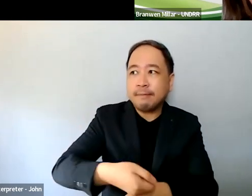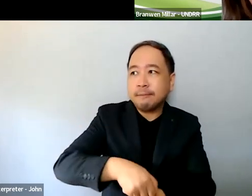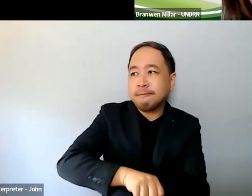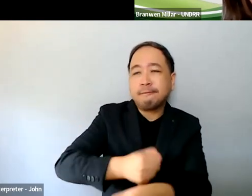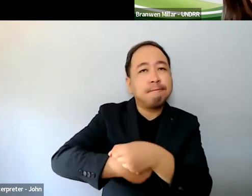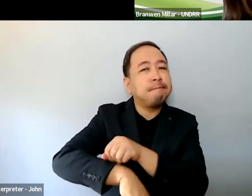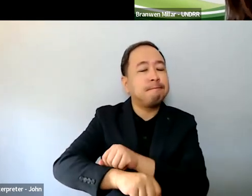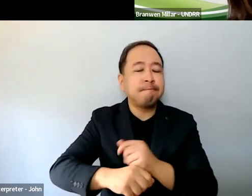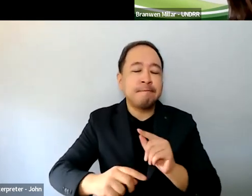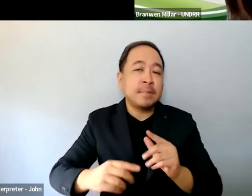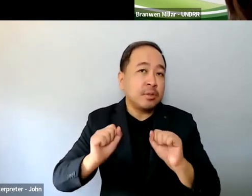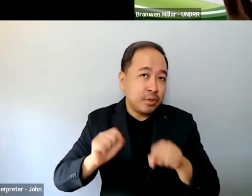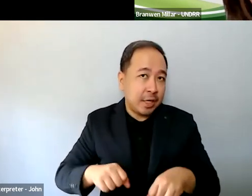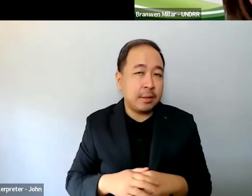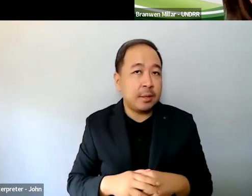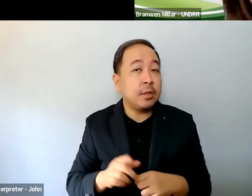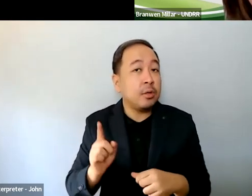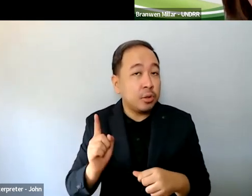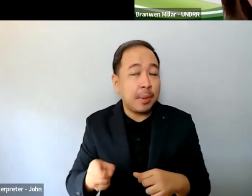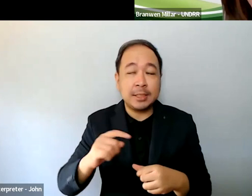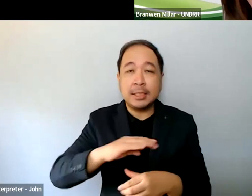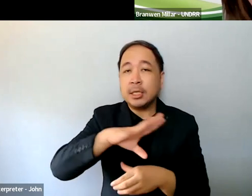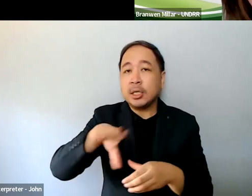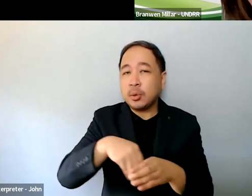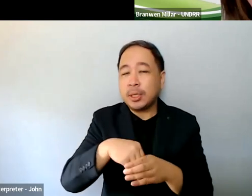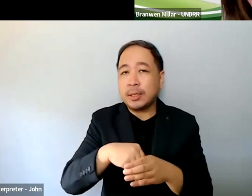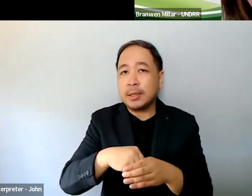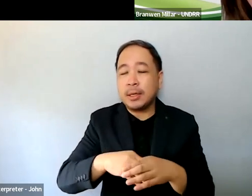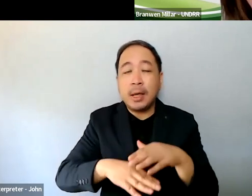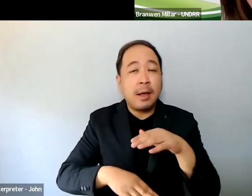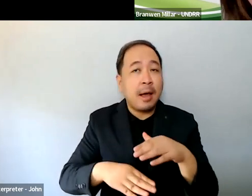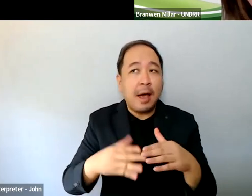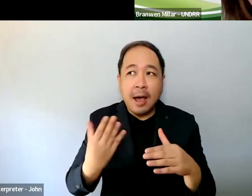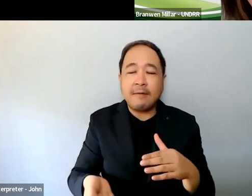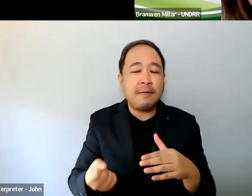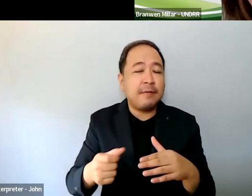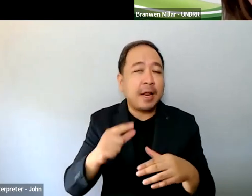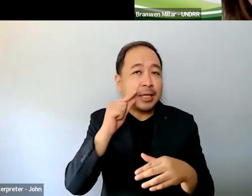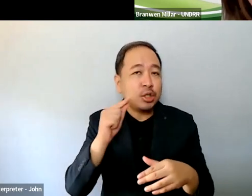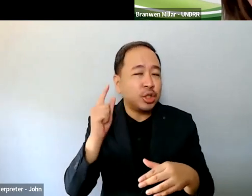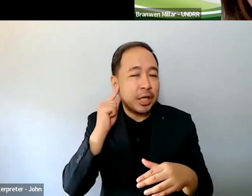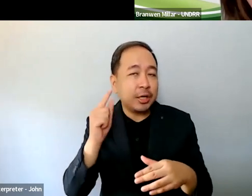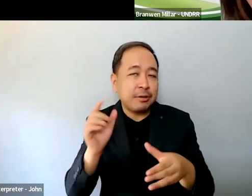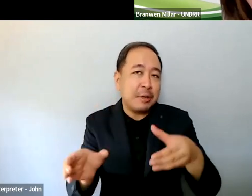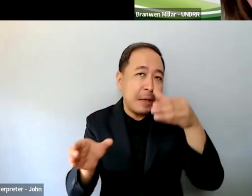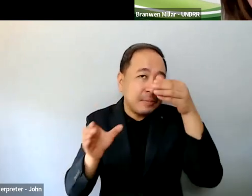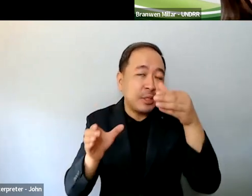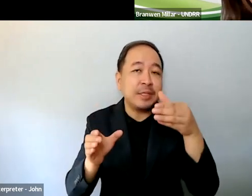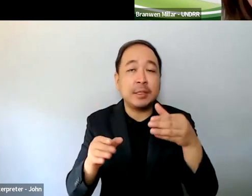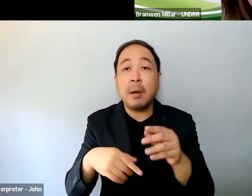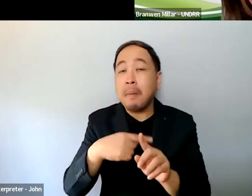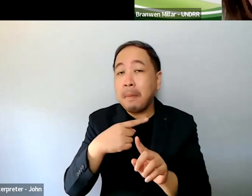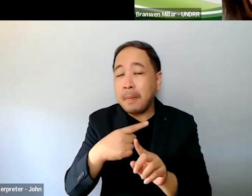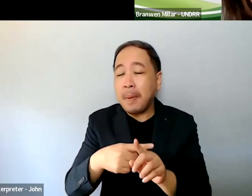Such measures should include ensuring gender balance and adequate gender expertise in environmental negotiation teams and